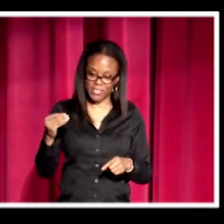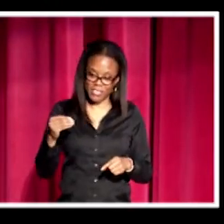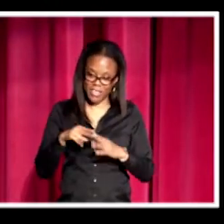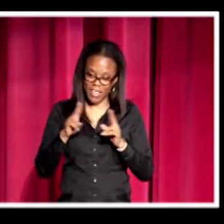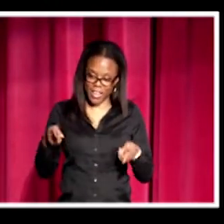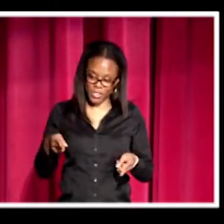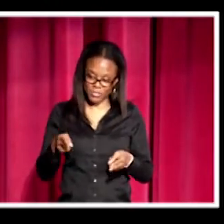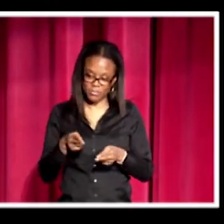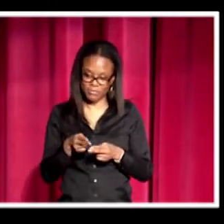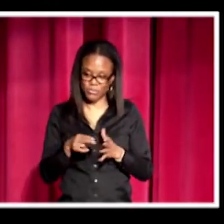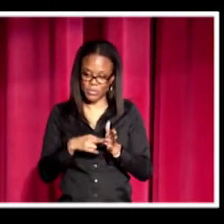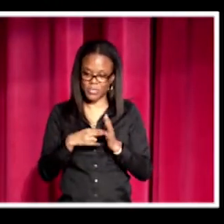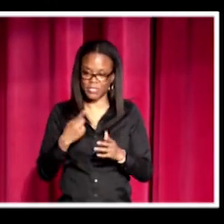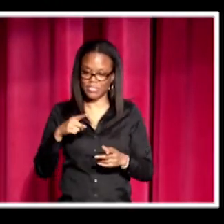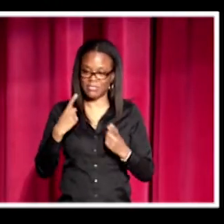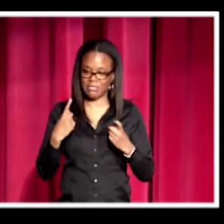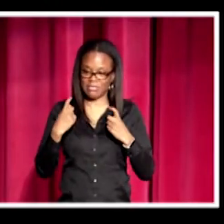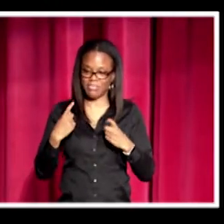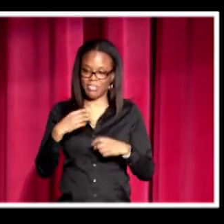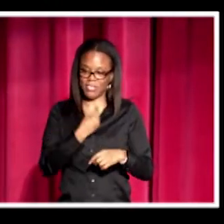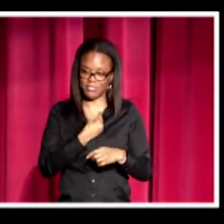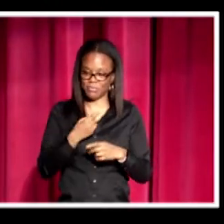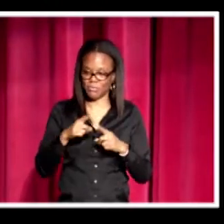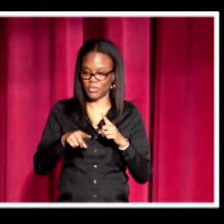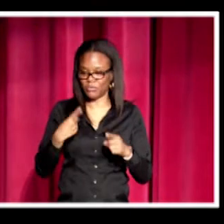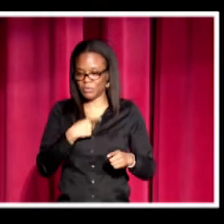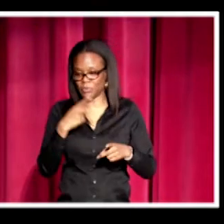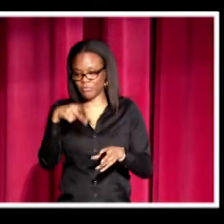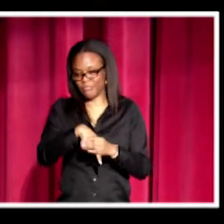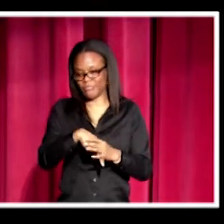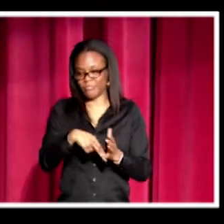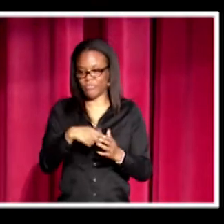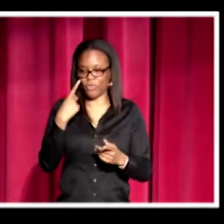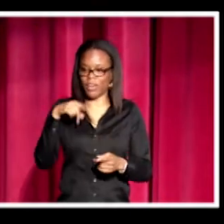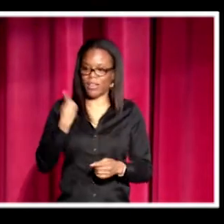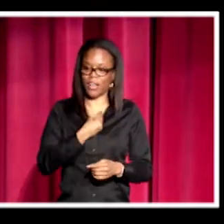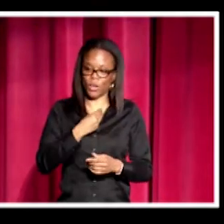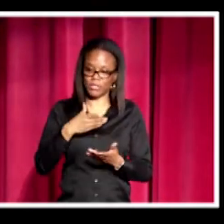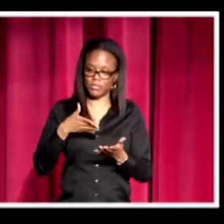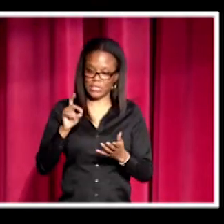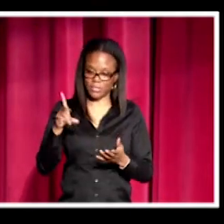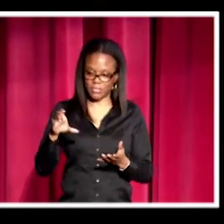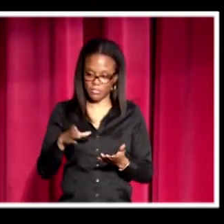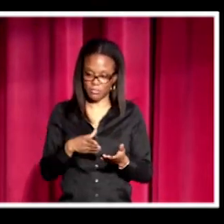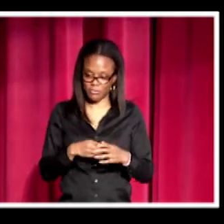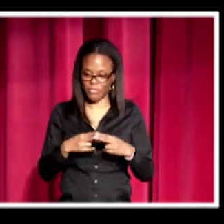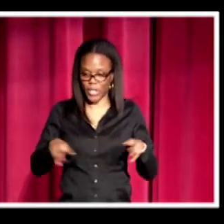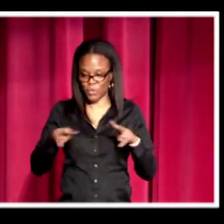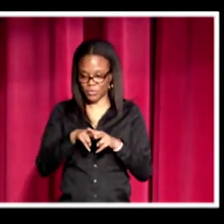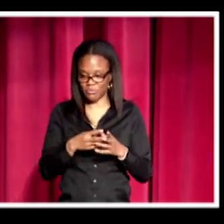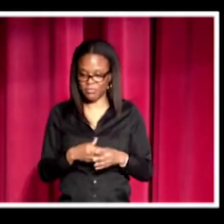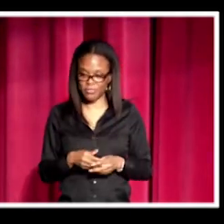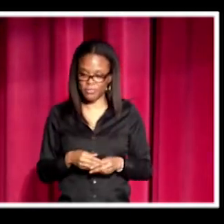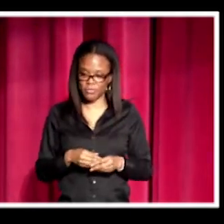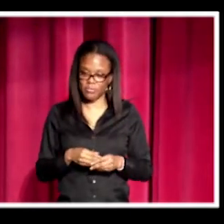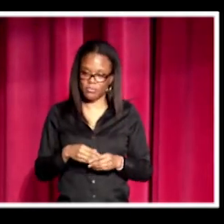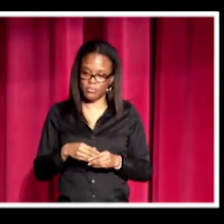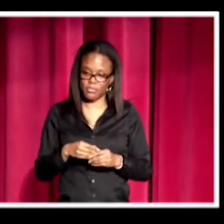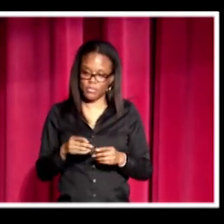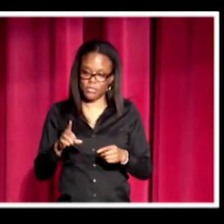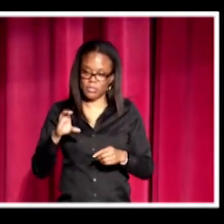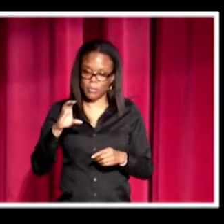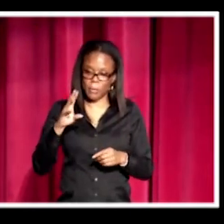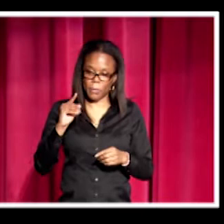do often, we have repeatedly stood up for our DC values. Chairman Mendelson and Attorney